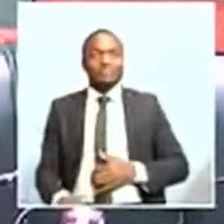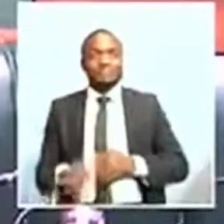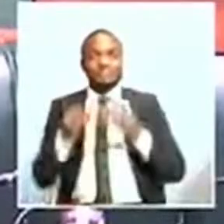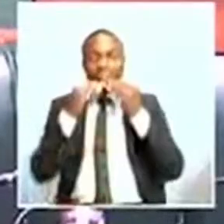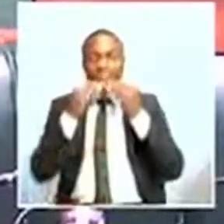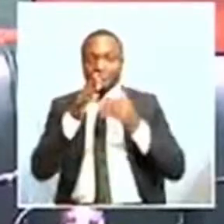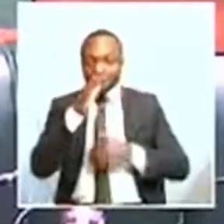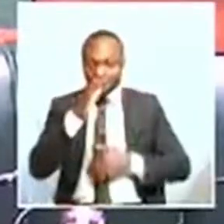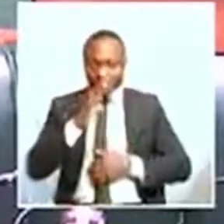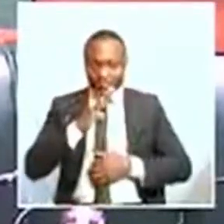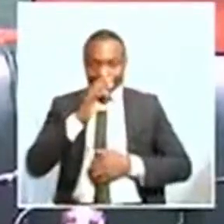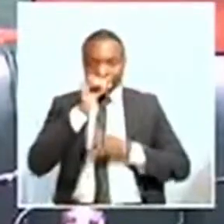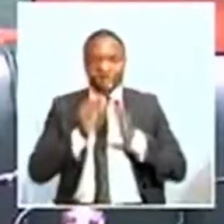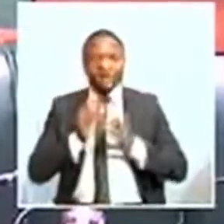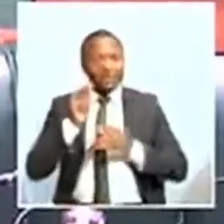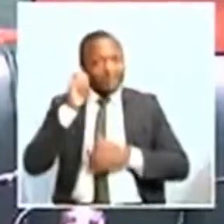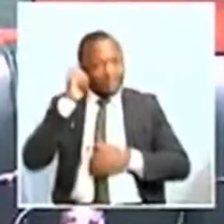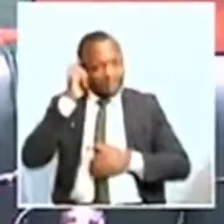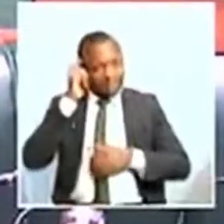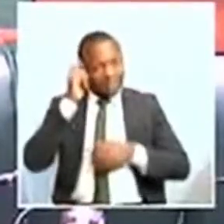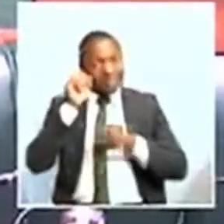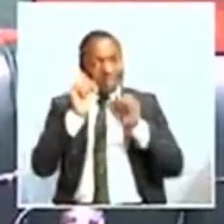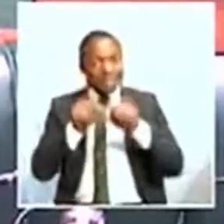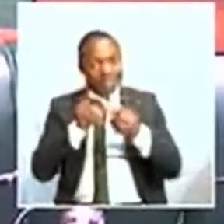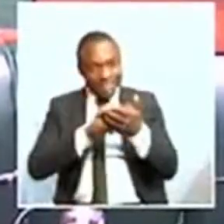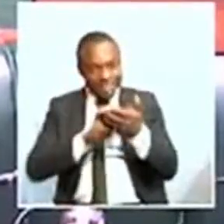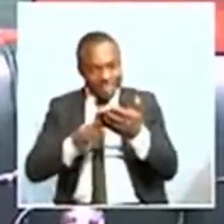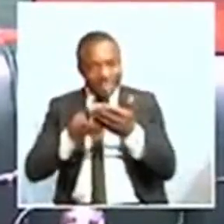Thank you, Madam Speaker. I think let me just read them again.